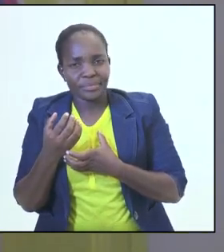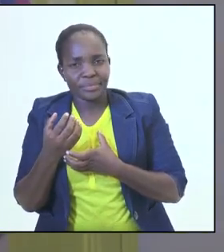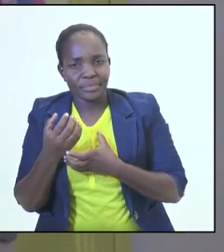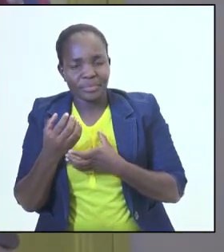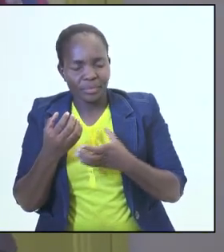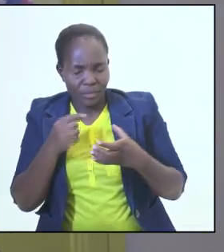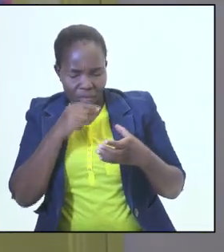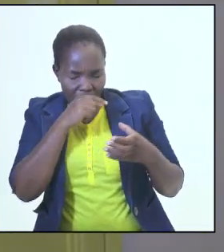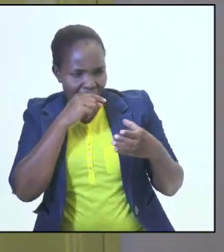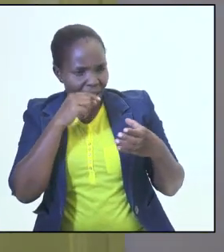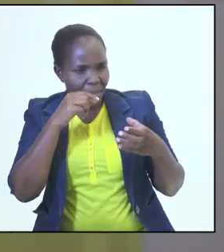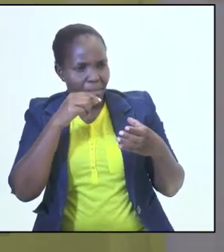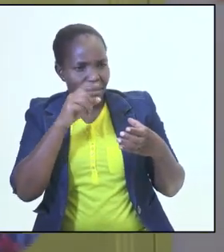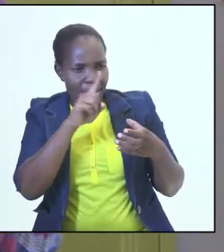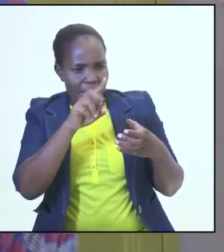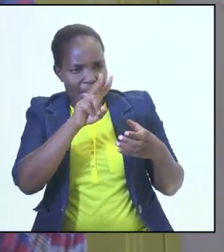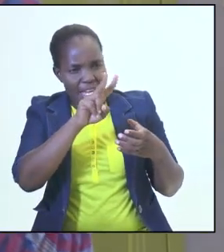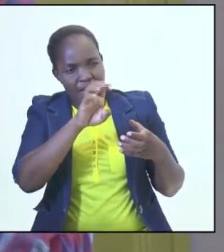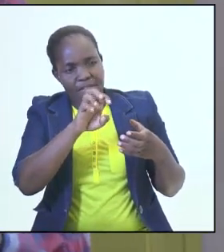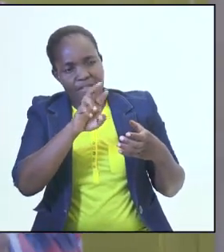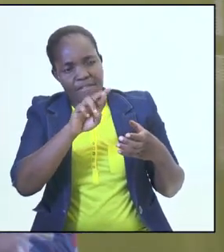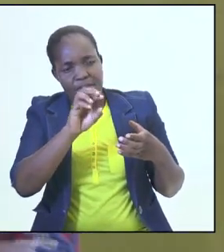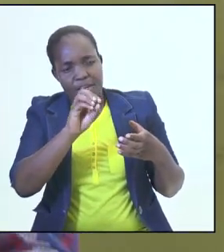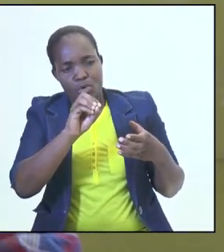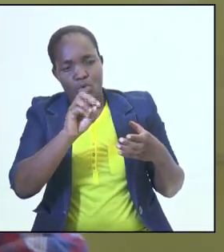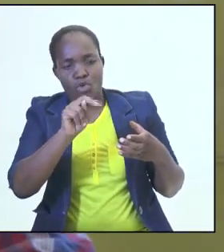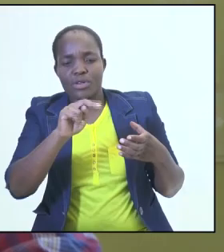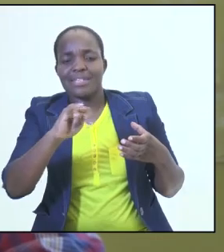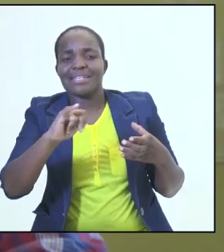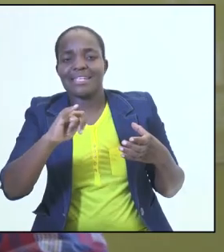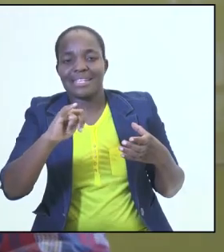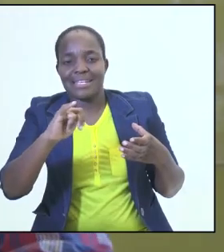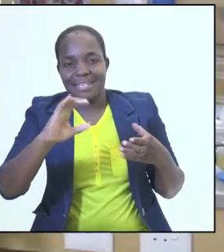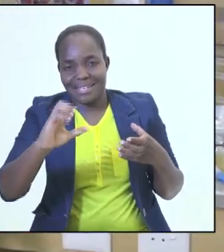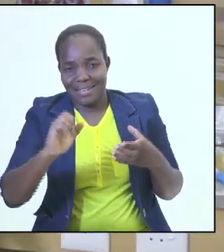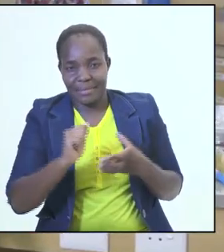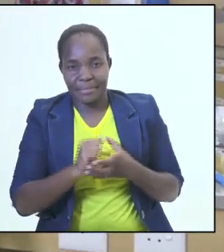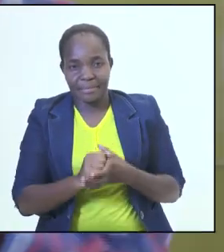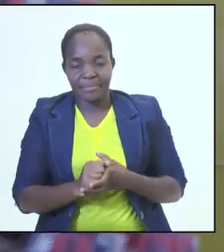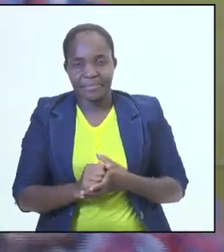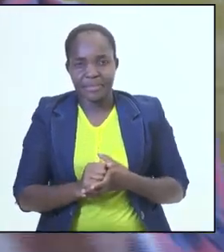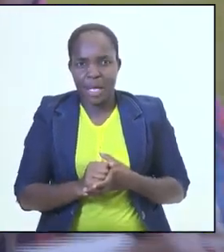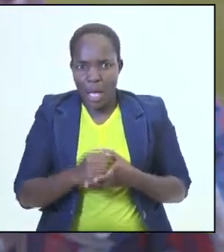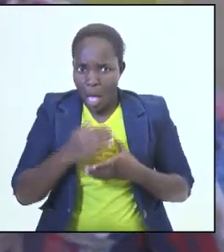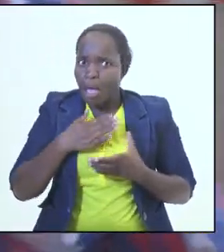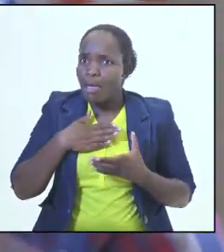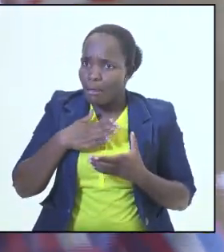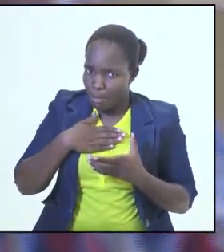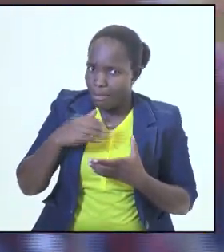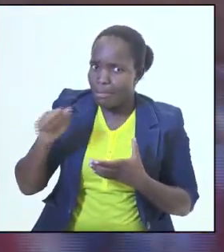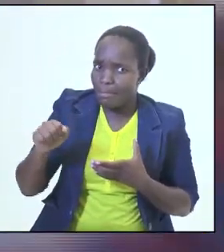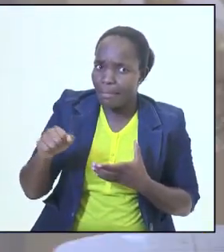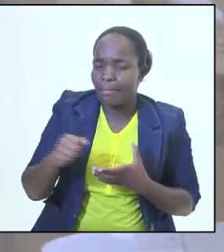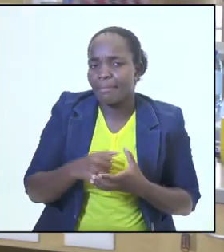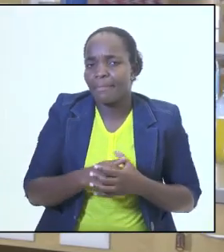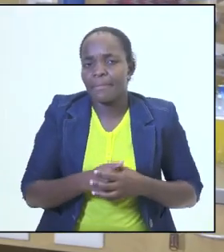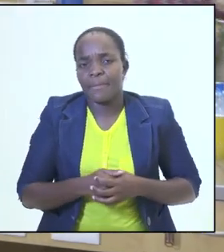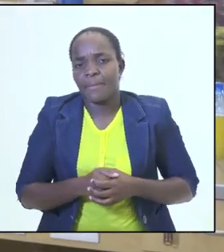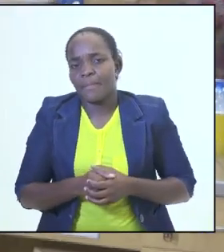It's to a Miss Veronica Shanika. That's me. Yeah, exactly.